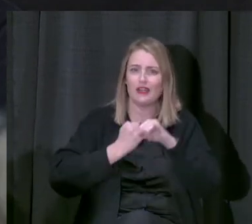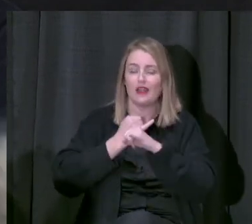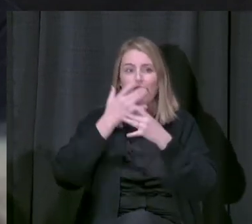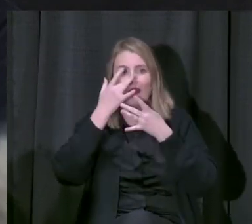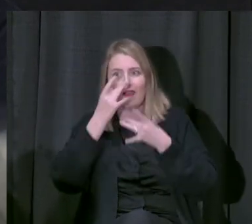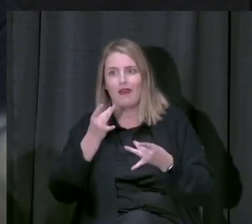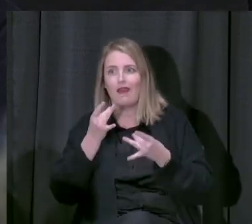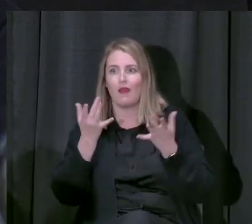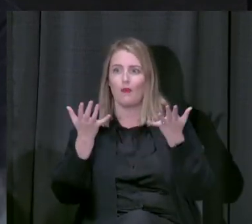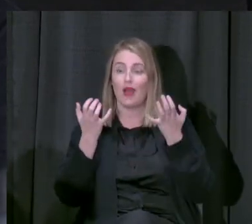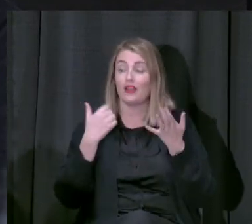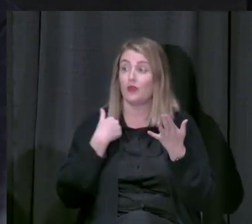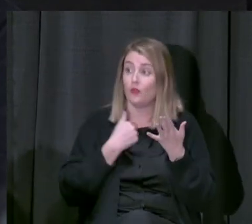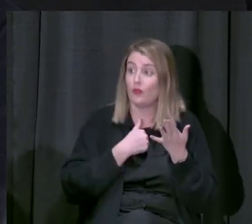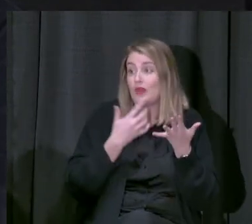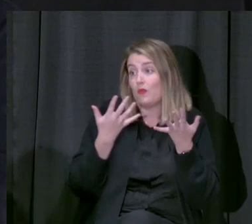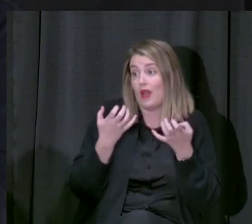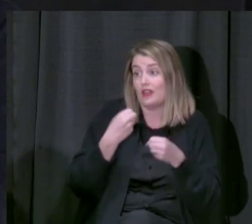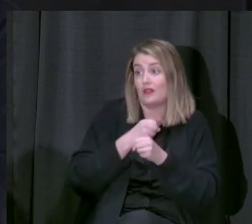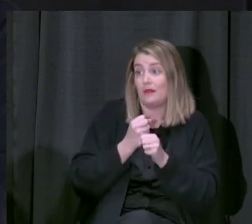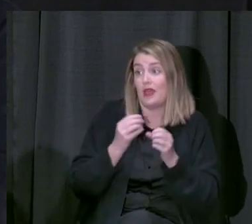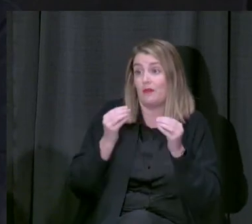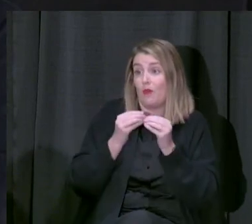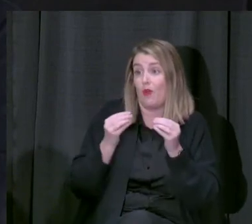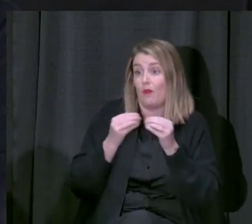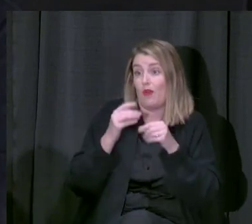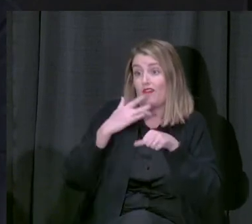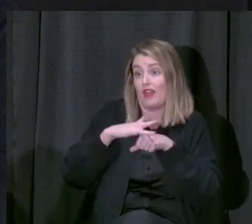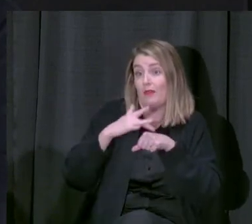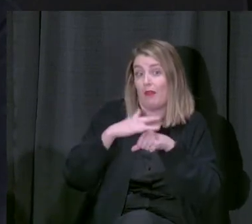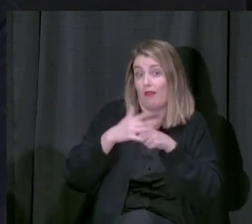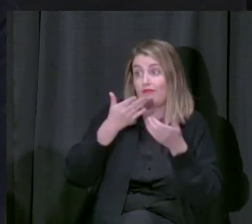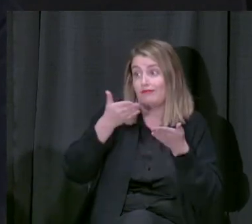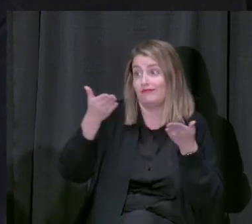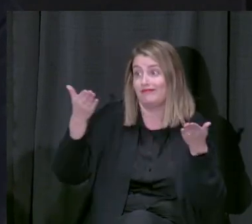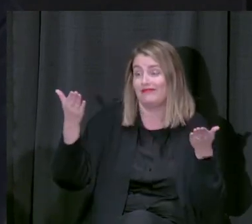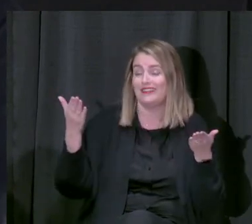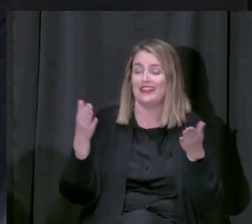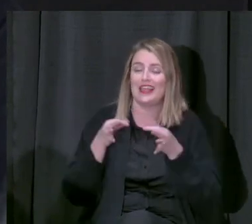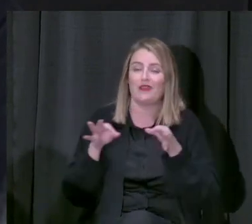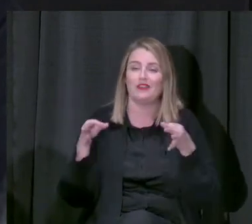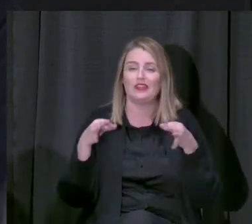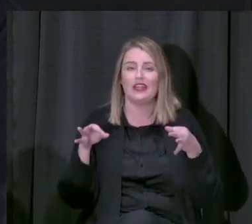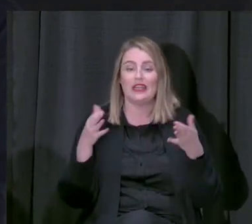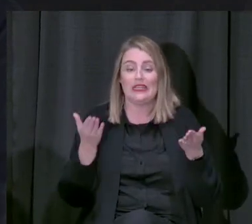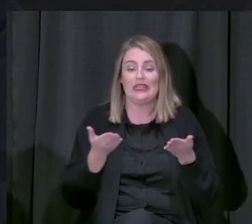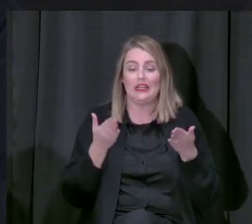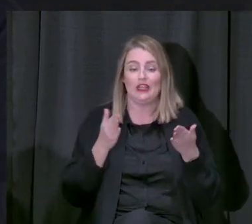we want to make more and more languages available. And, you know, within the US,